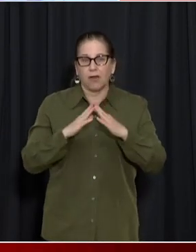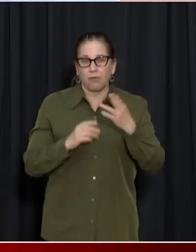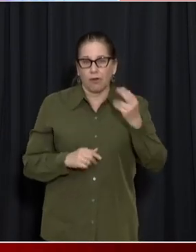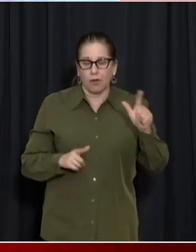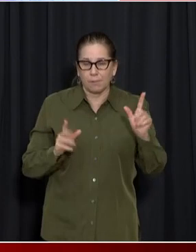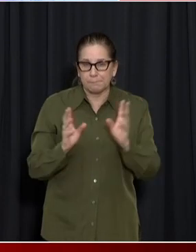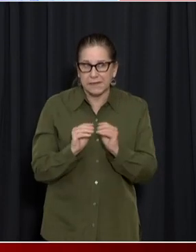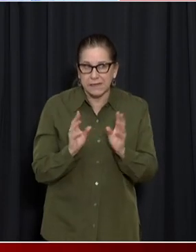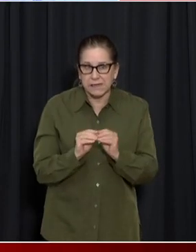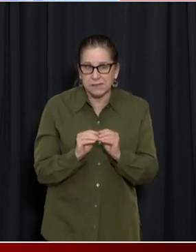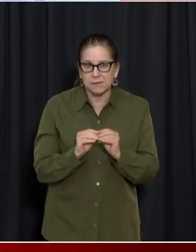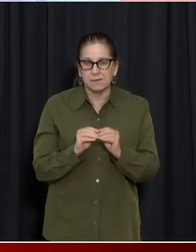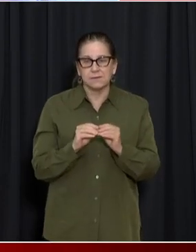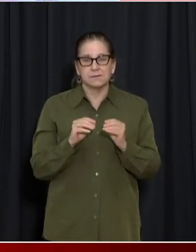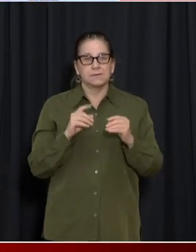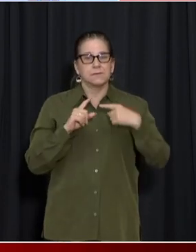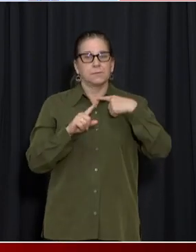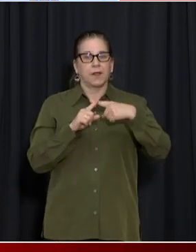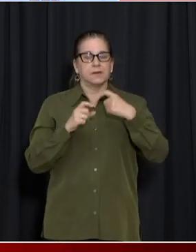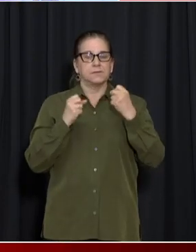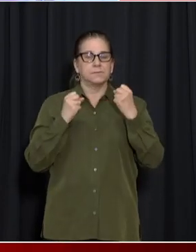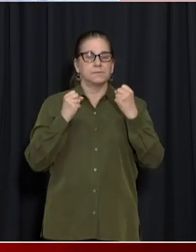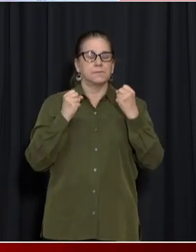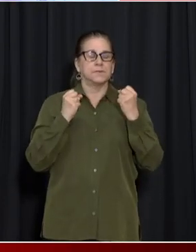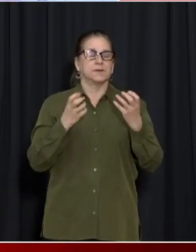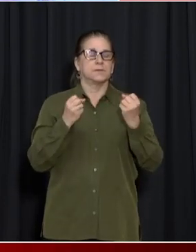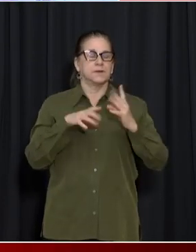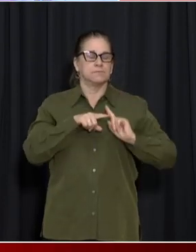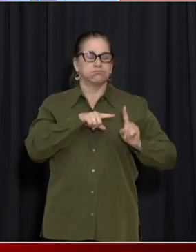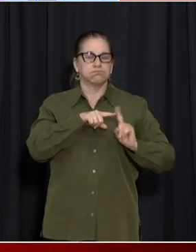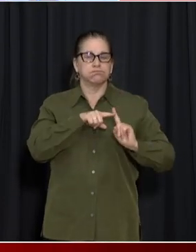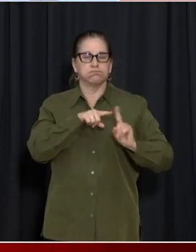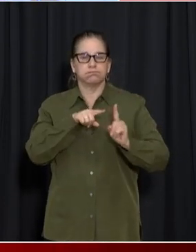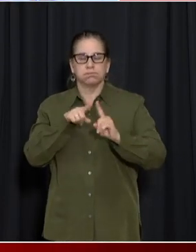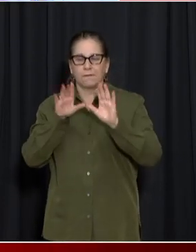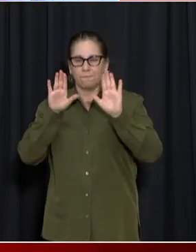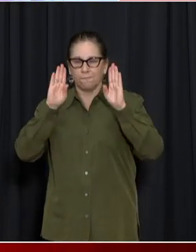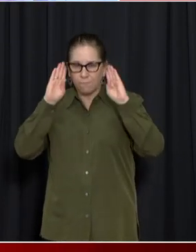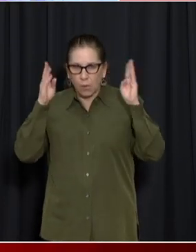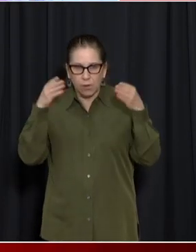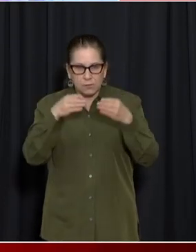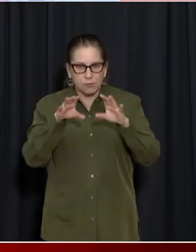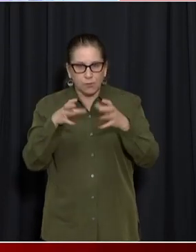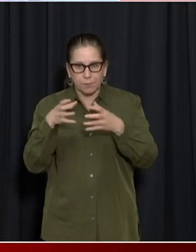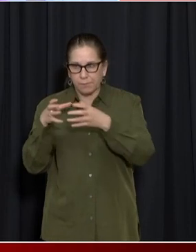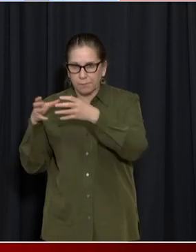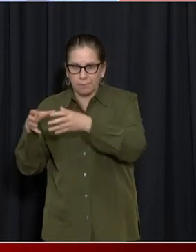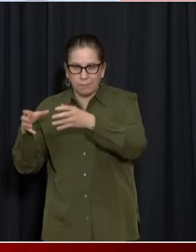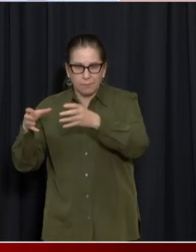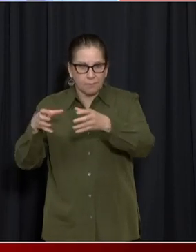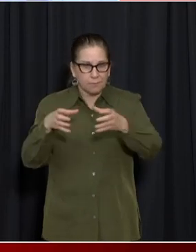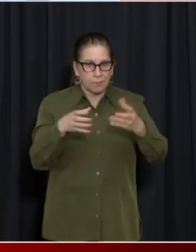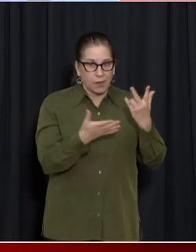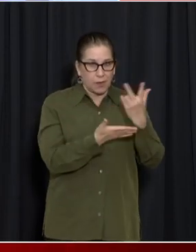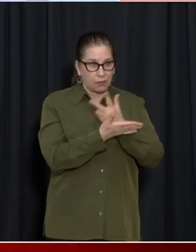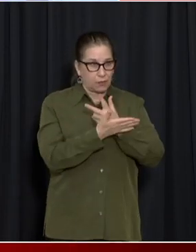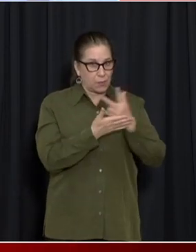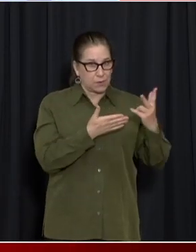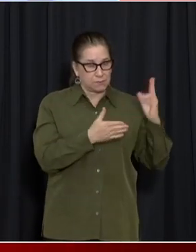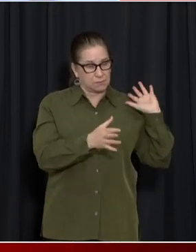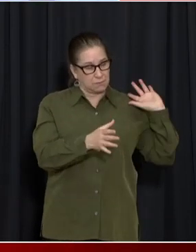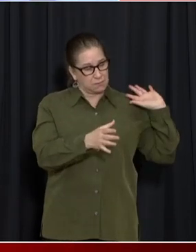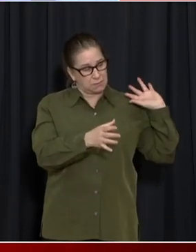groups and interviews. Given the short timeline, this was a truly impressive amount of engagement and helped us